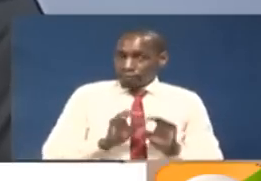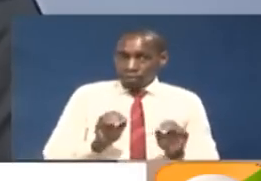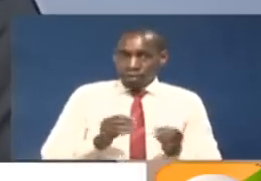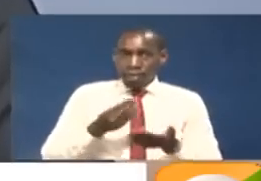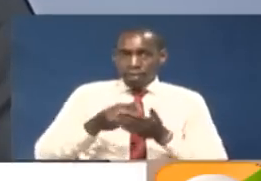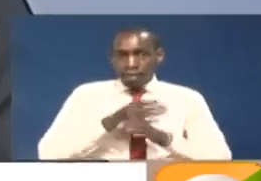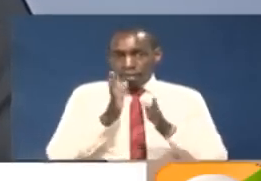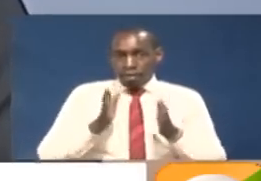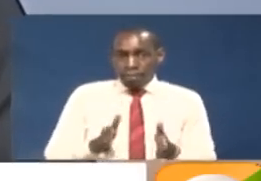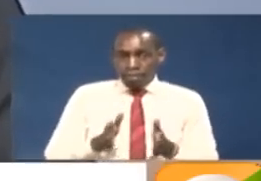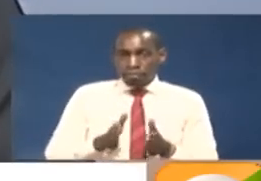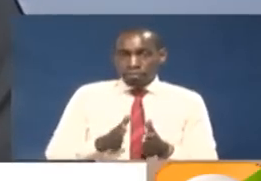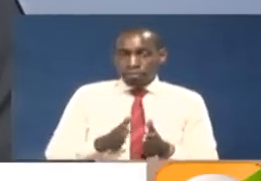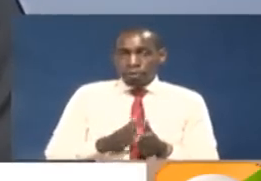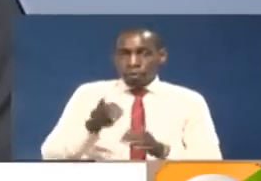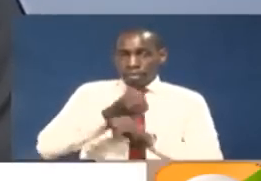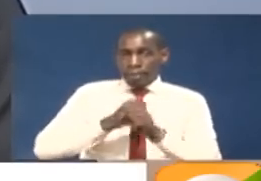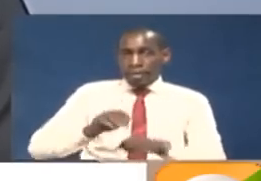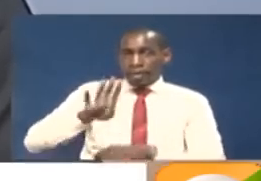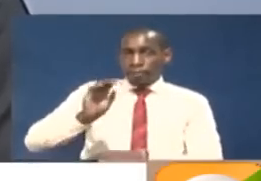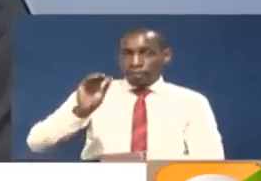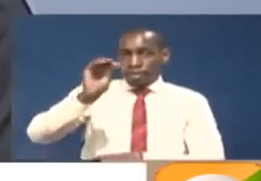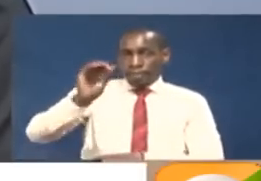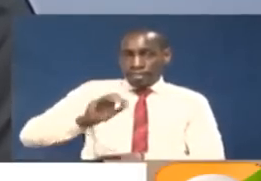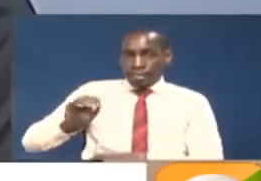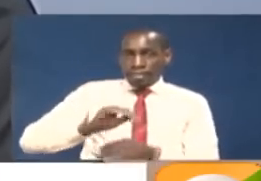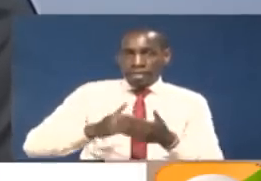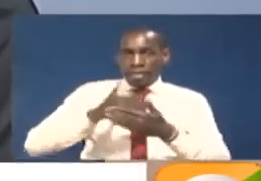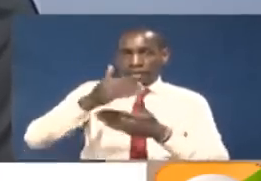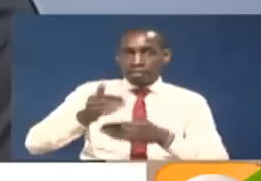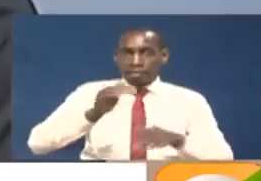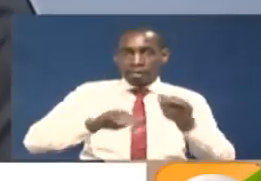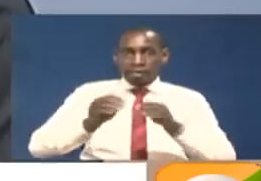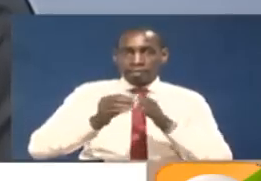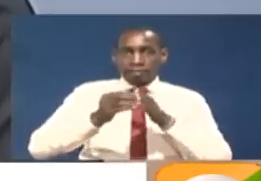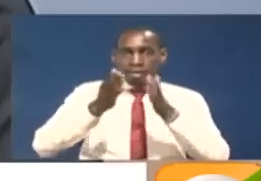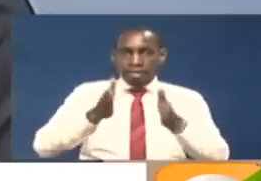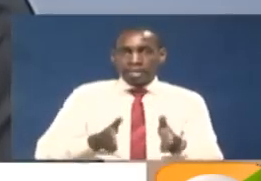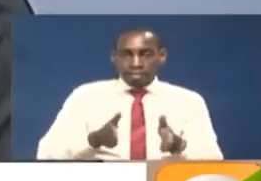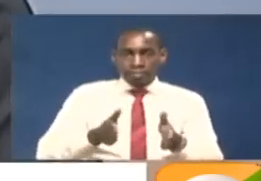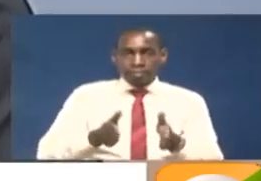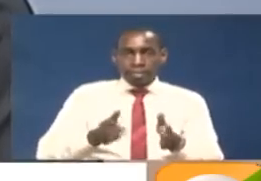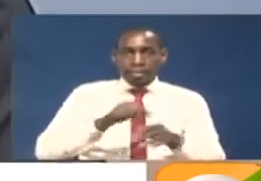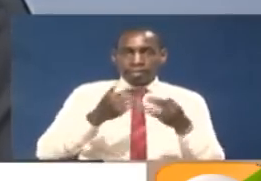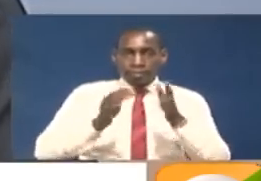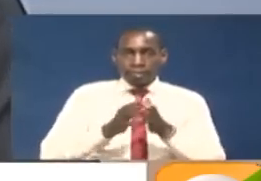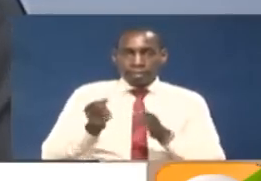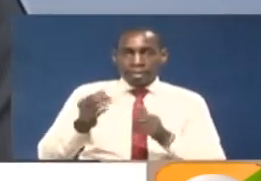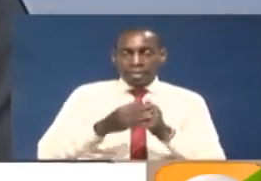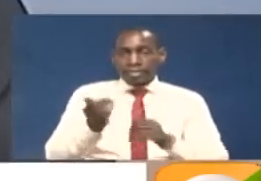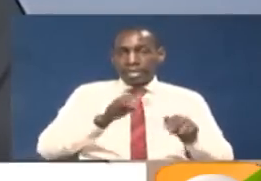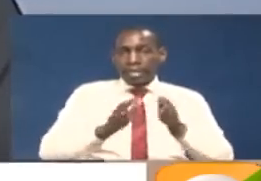careful, money launderers will constitute 40% of our next elected leadership after the August